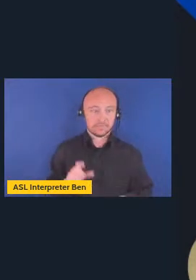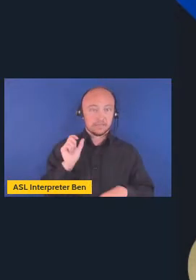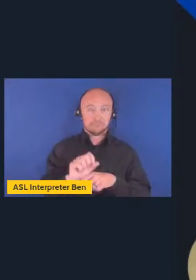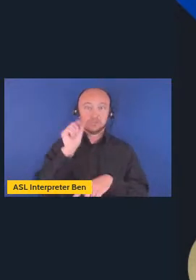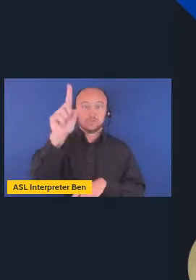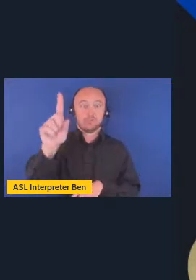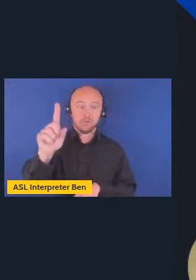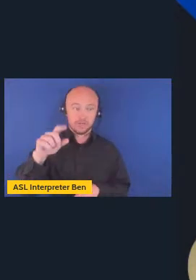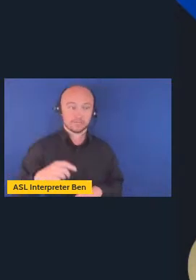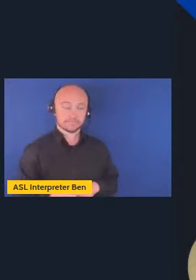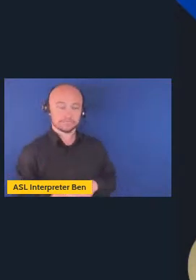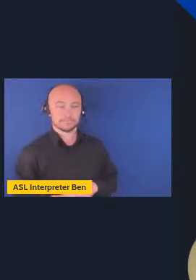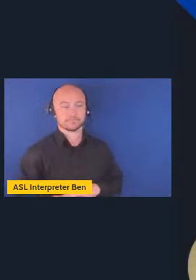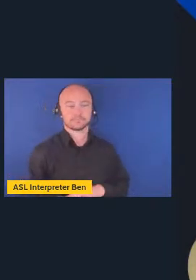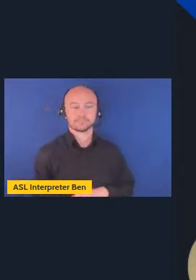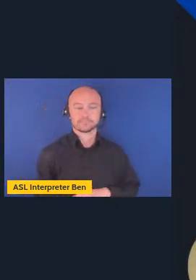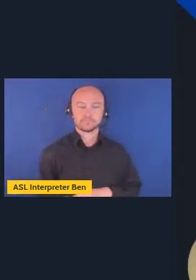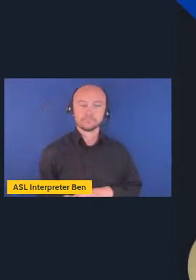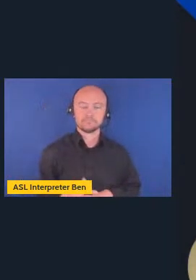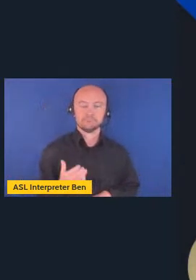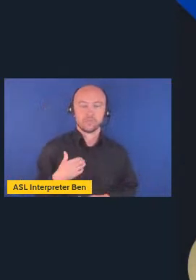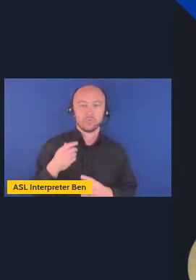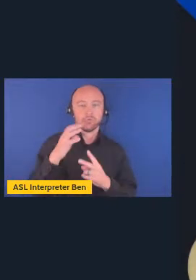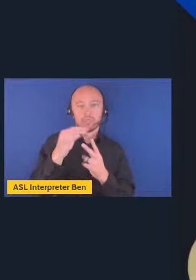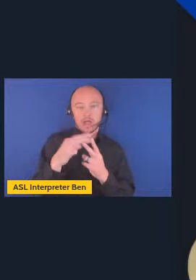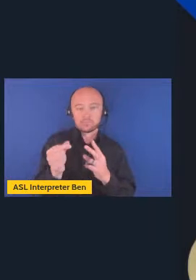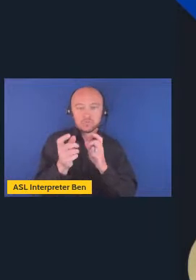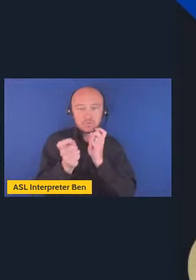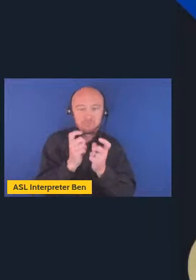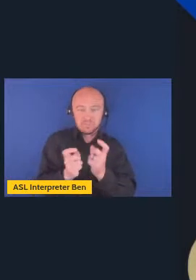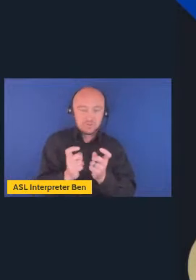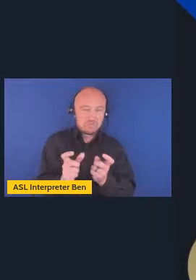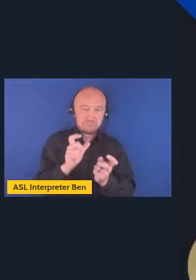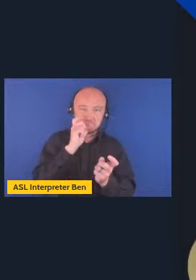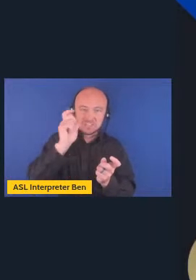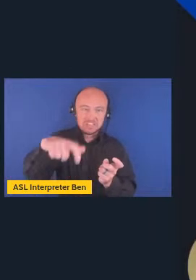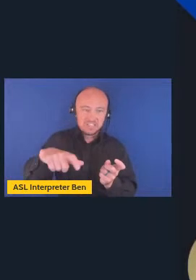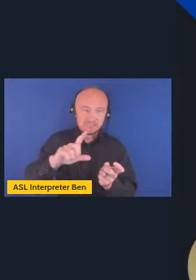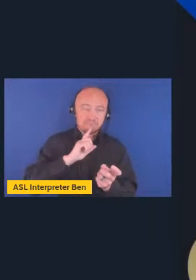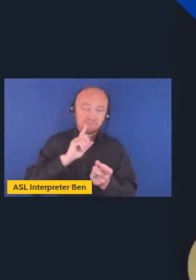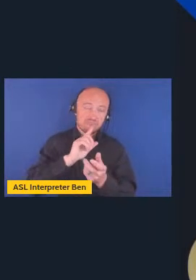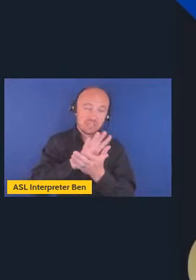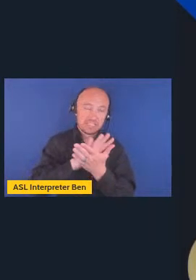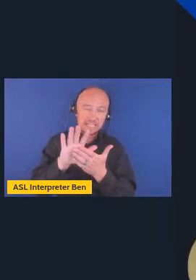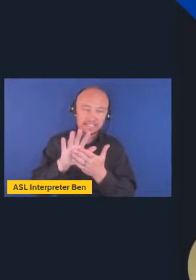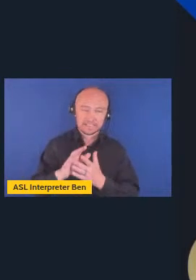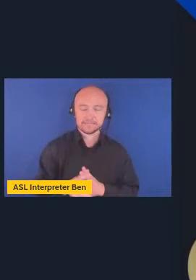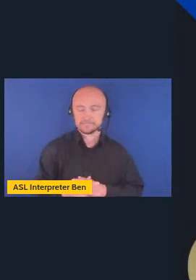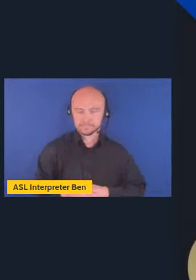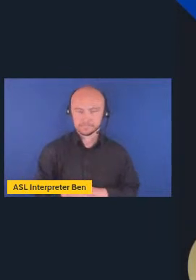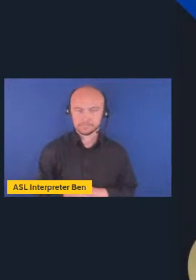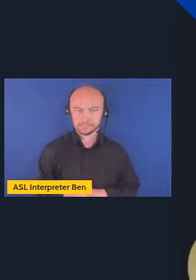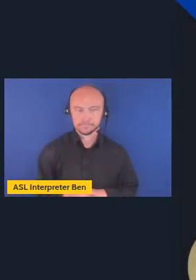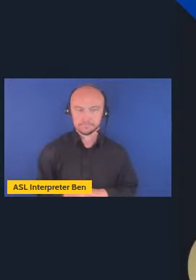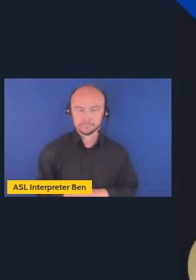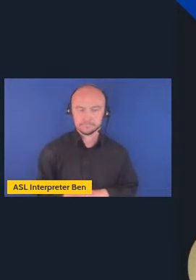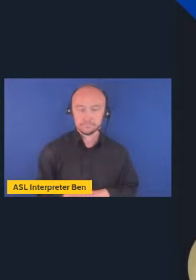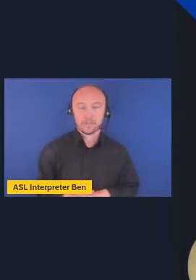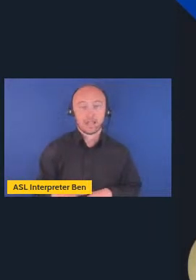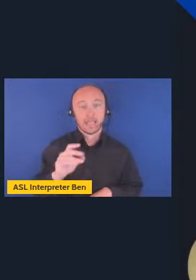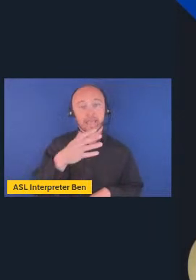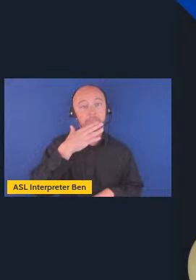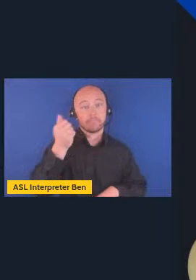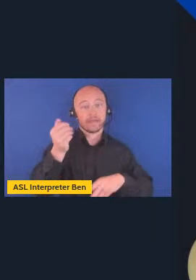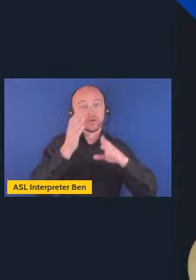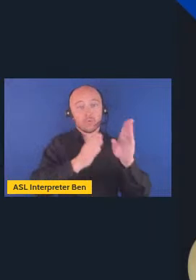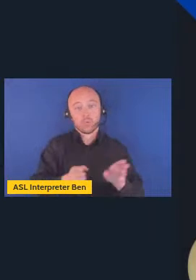we did have the option to configure it, but we didn't really have to. So that was nice. It also allowed us to better organize,